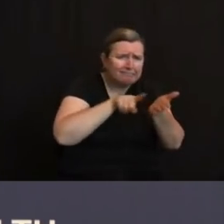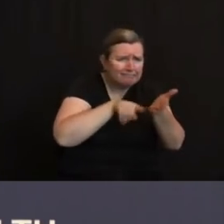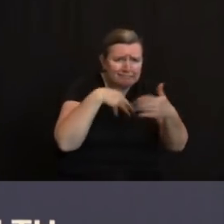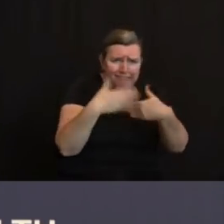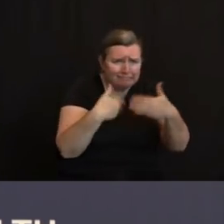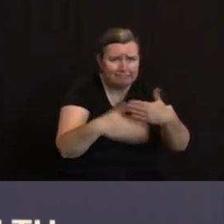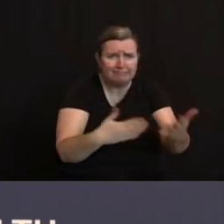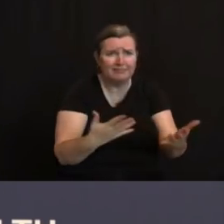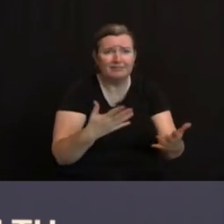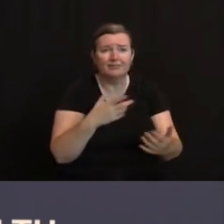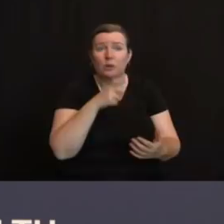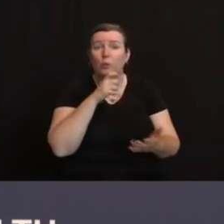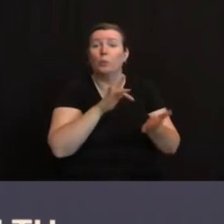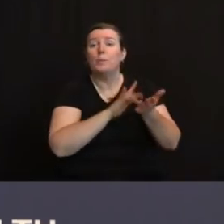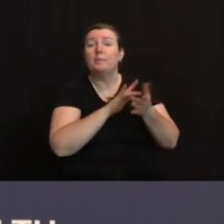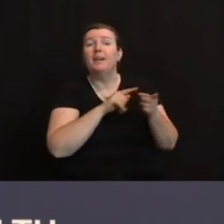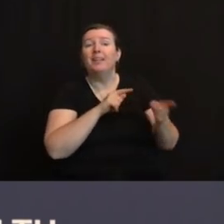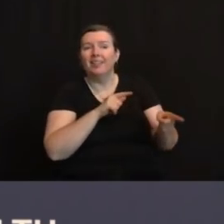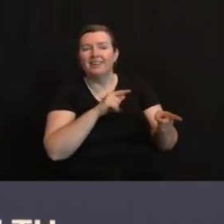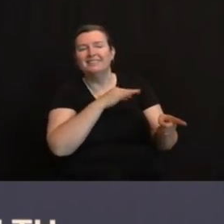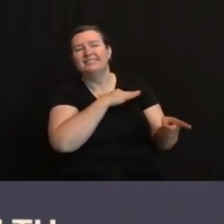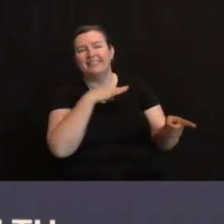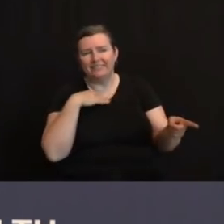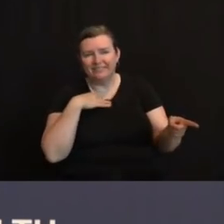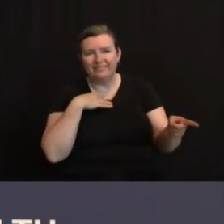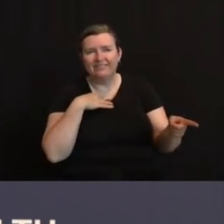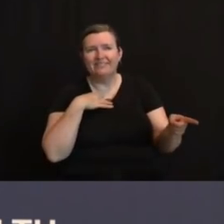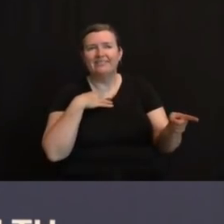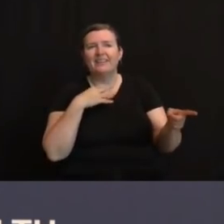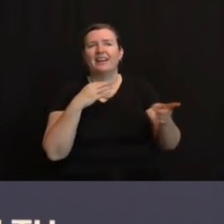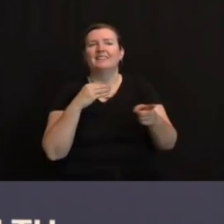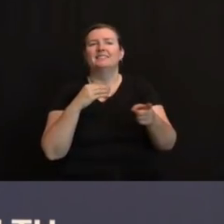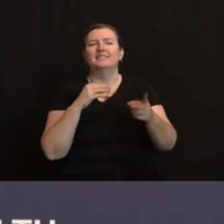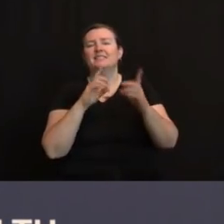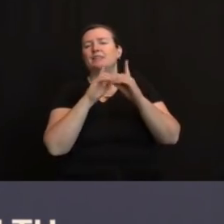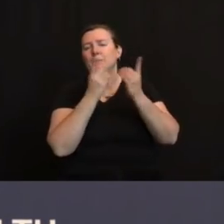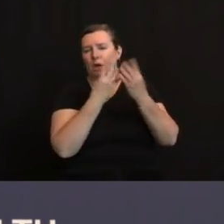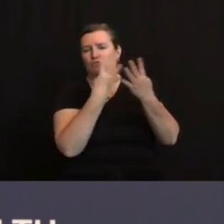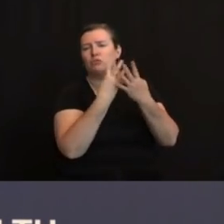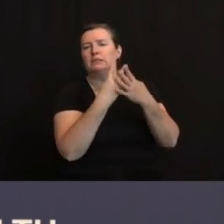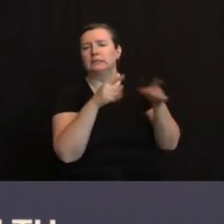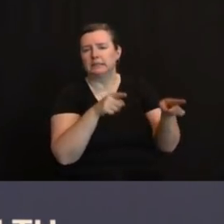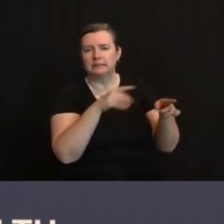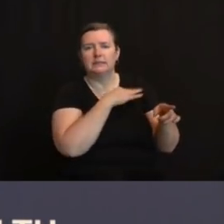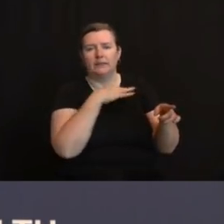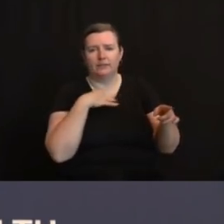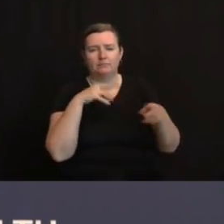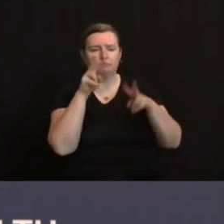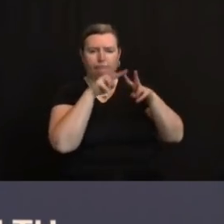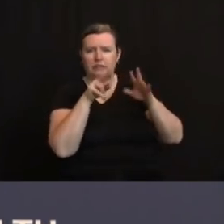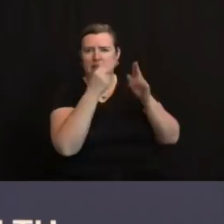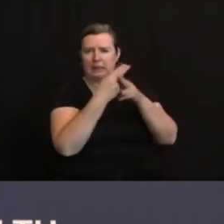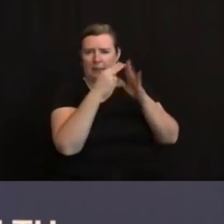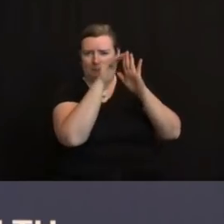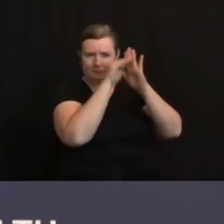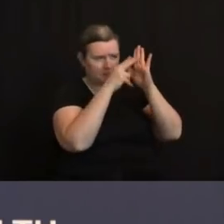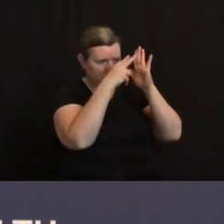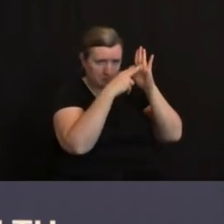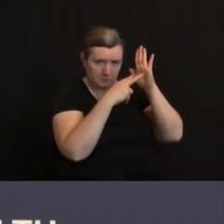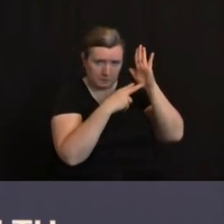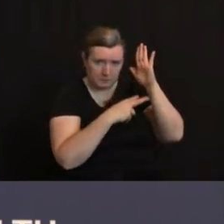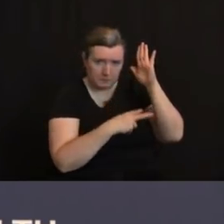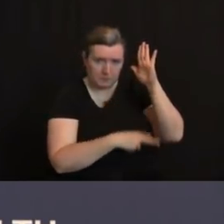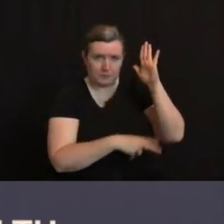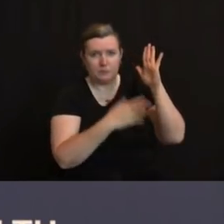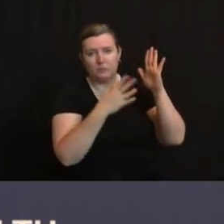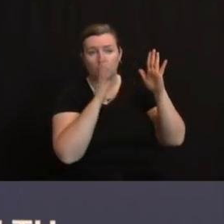Medical Review Committee, but also by the Commissioner of the Department of Corrections, in this case, Marcus Hicks, to ensure that we are making decisions, as I